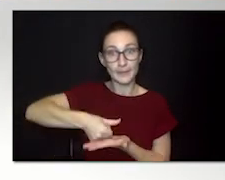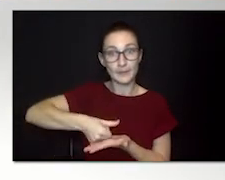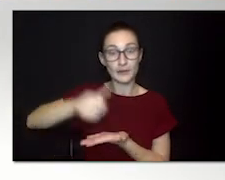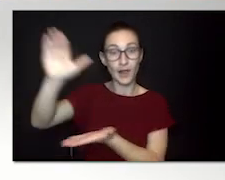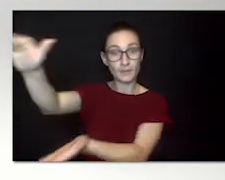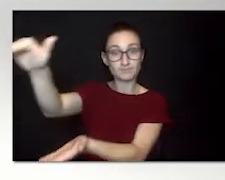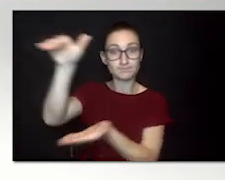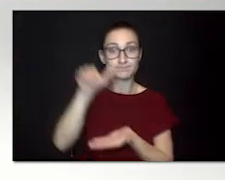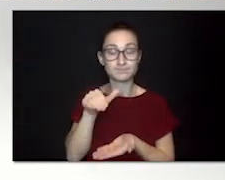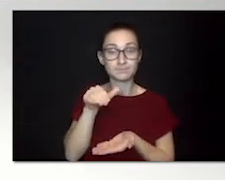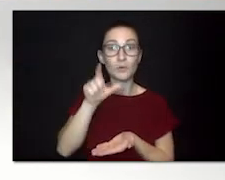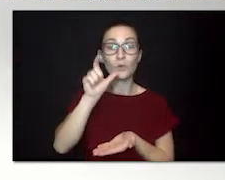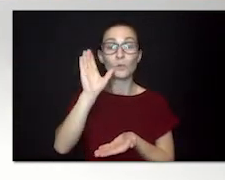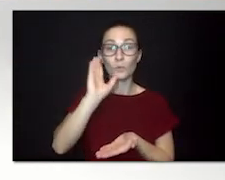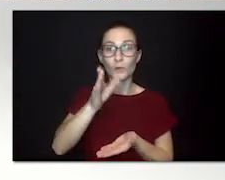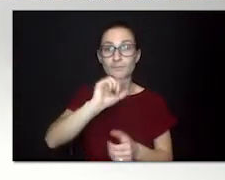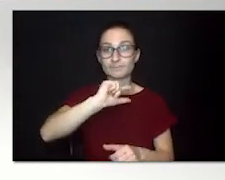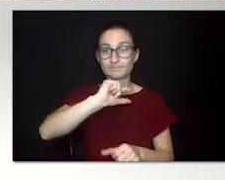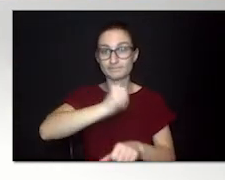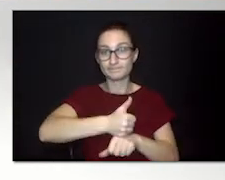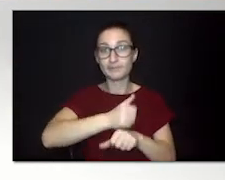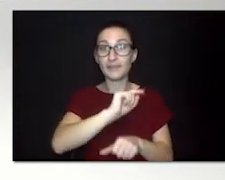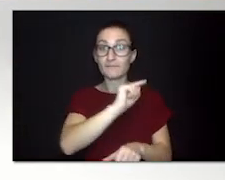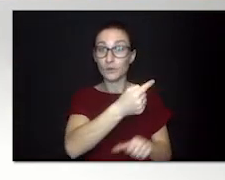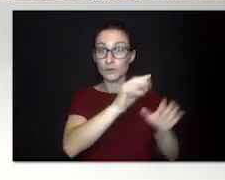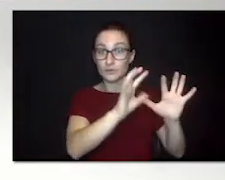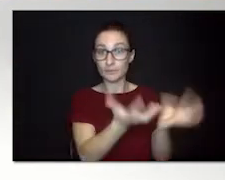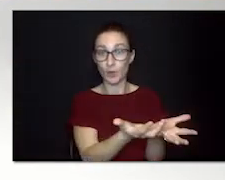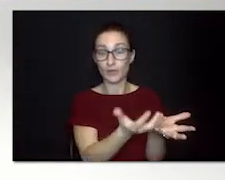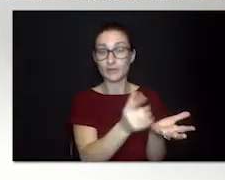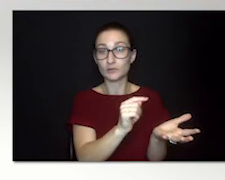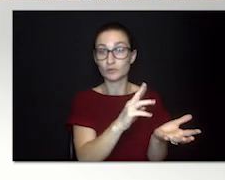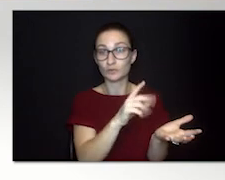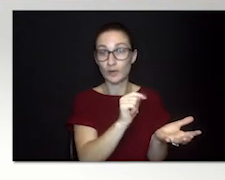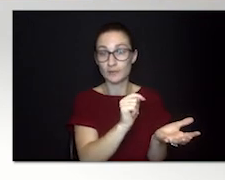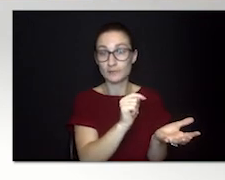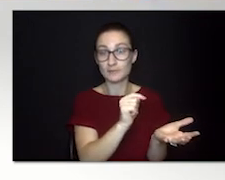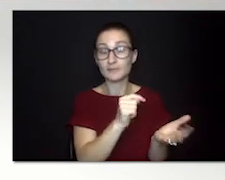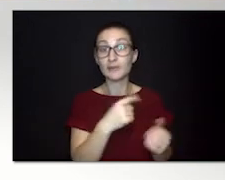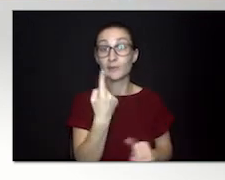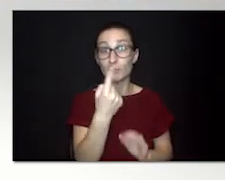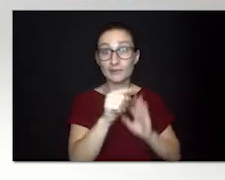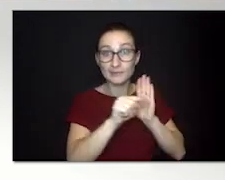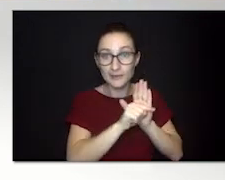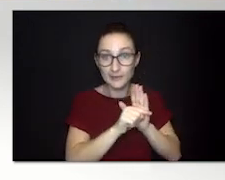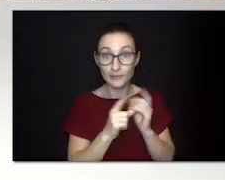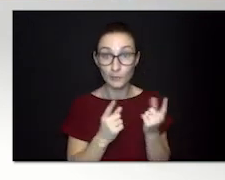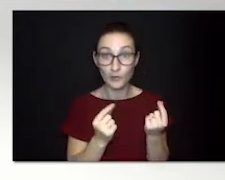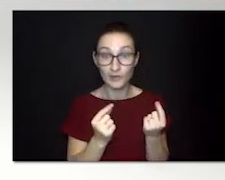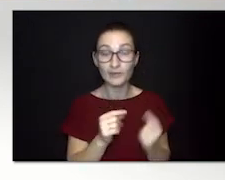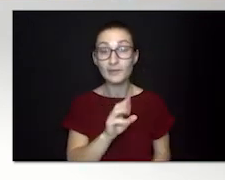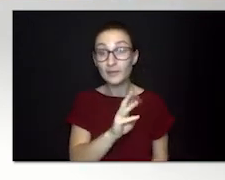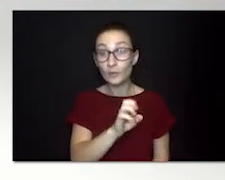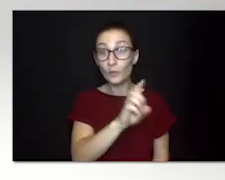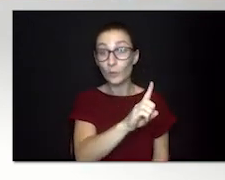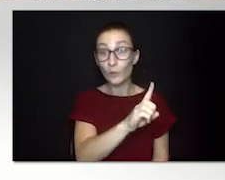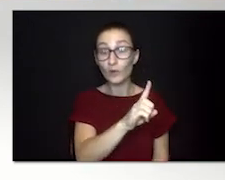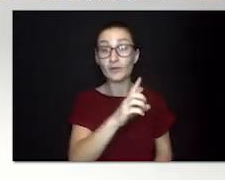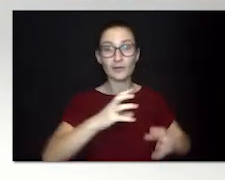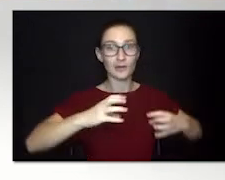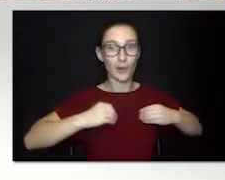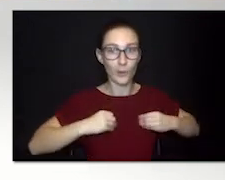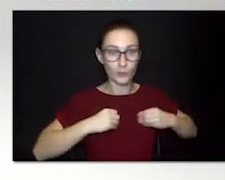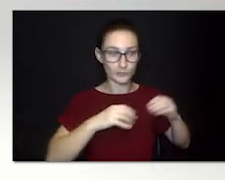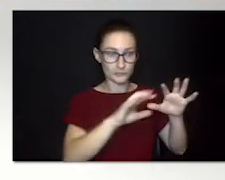a first-party trust. The biggest negative and the biggest difference with that is that in a first-party trust, because the ward is the one